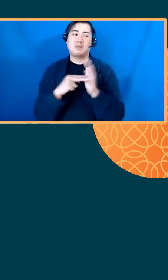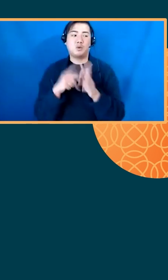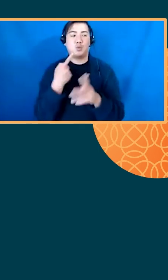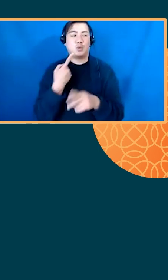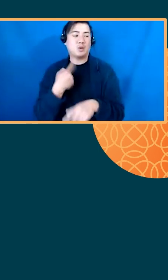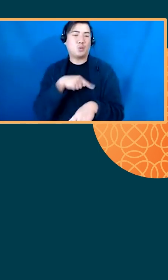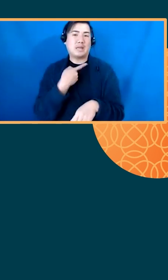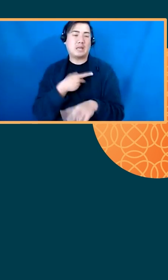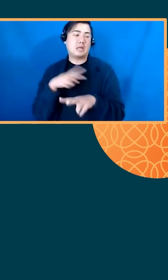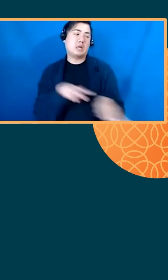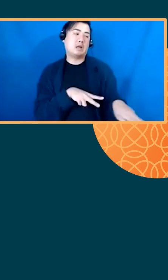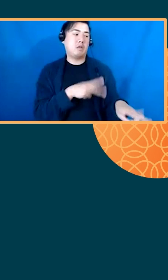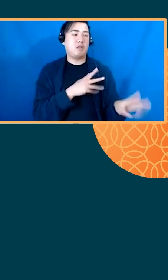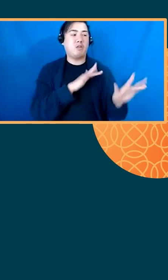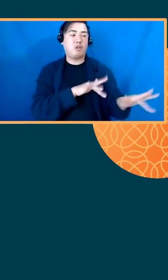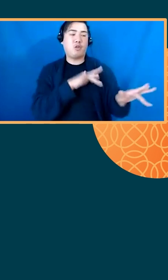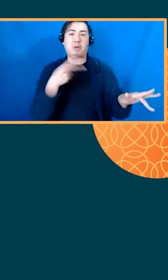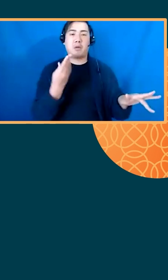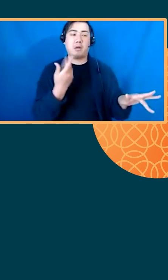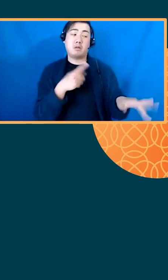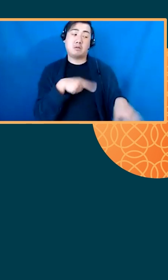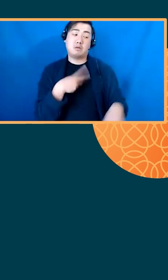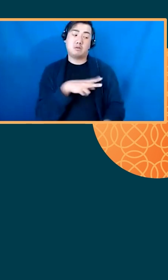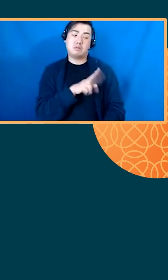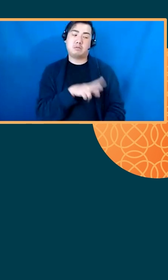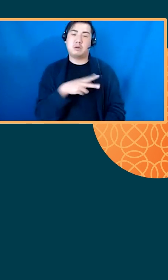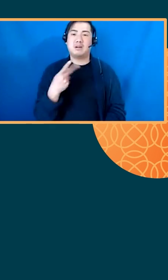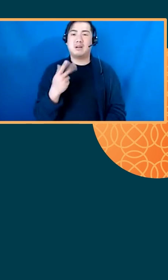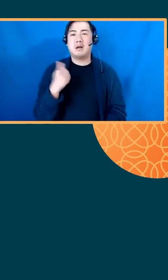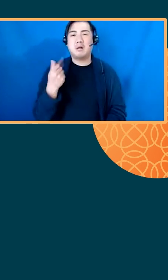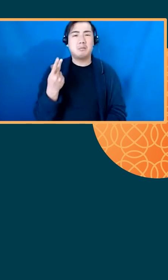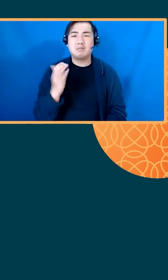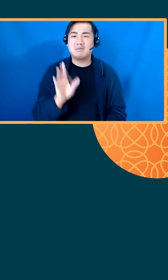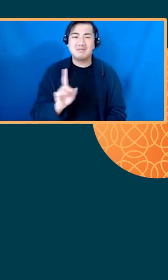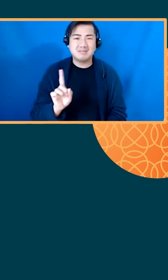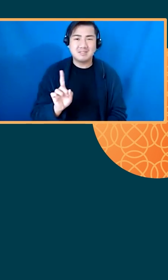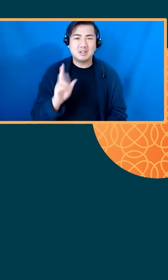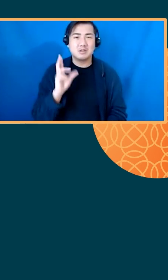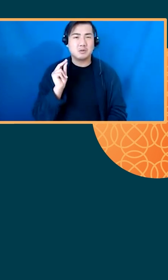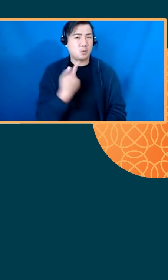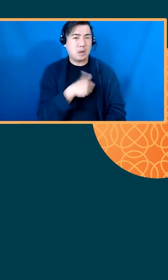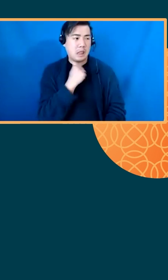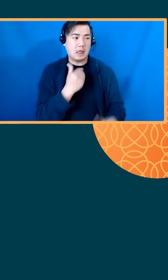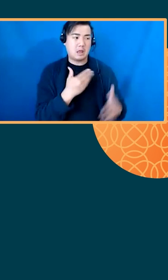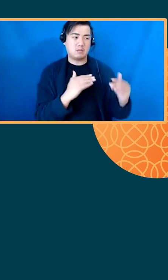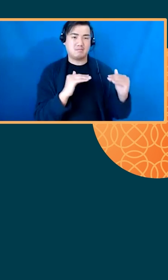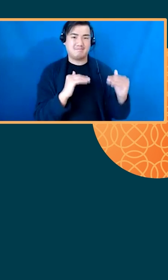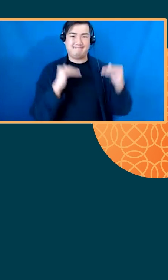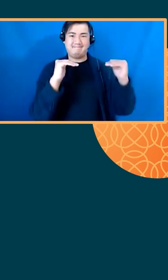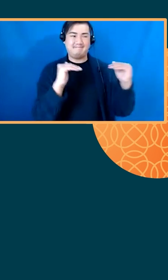can't be poo-pooing other people of color who don't have that. They're not we're not better than